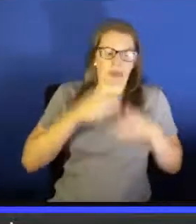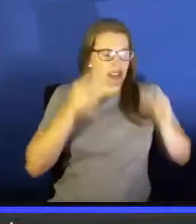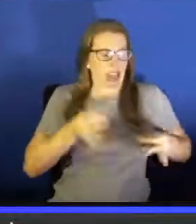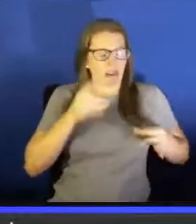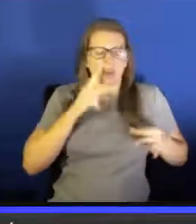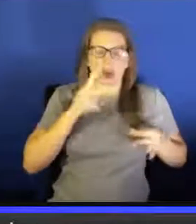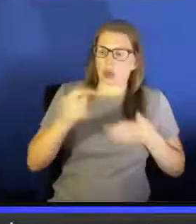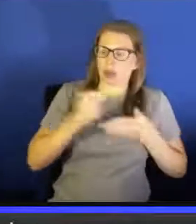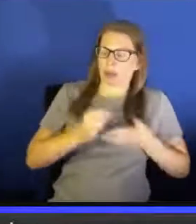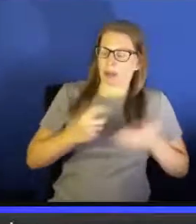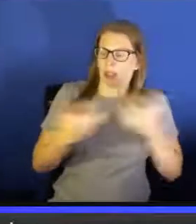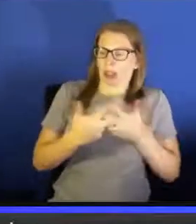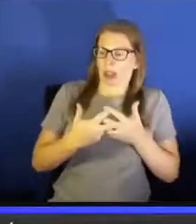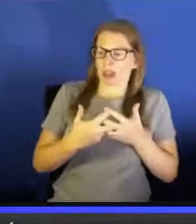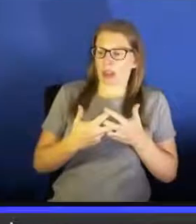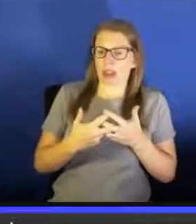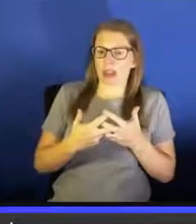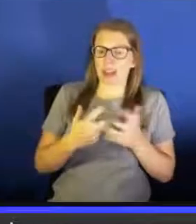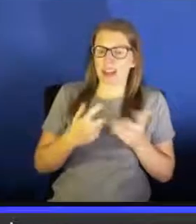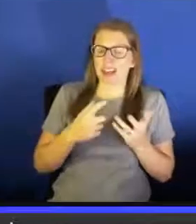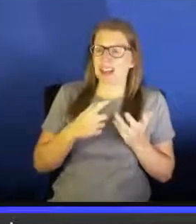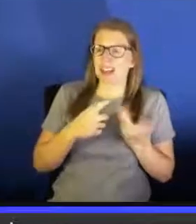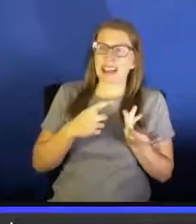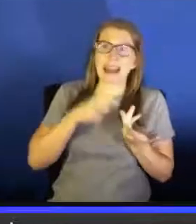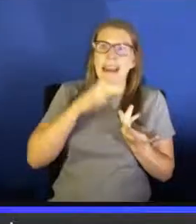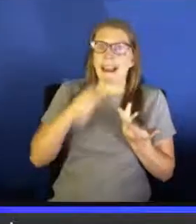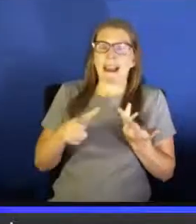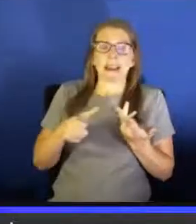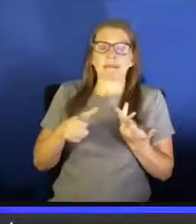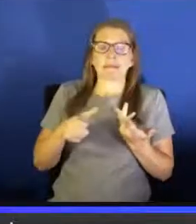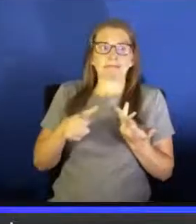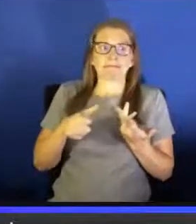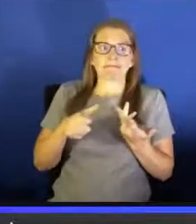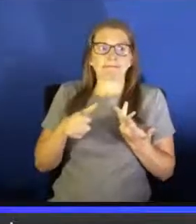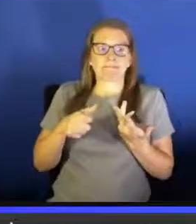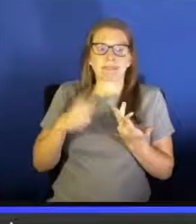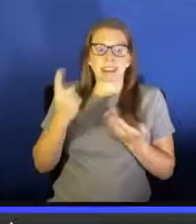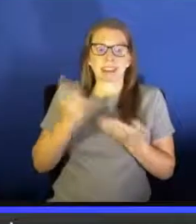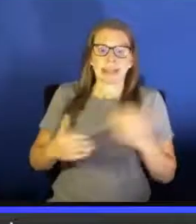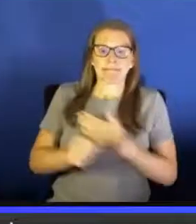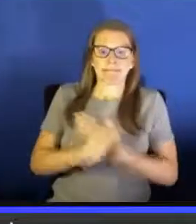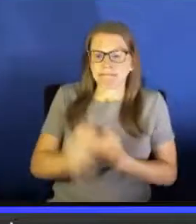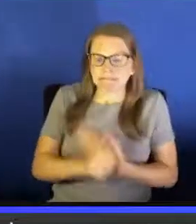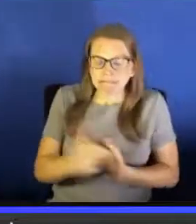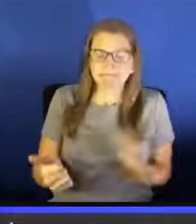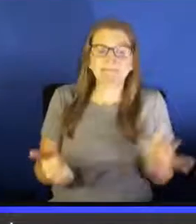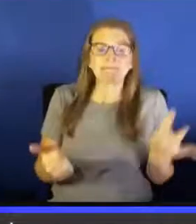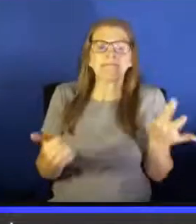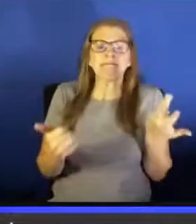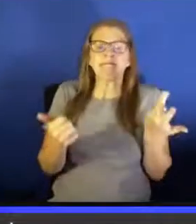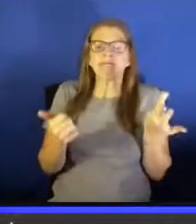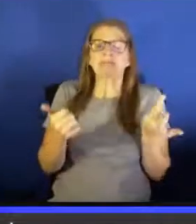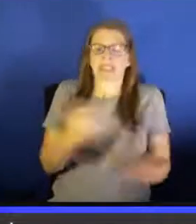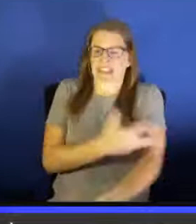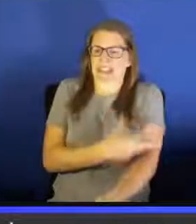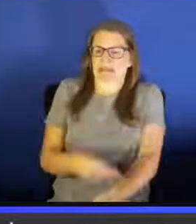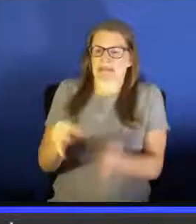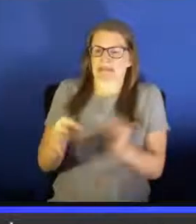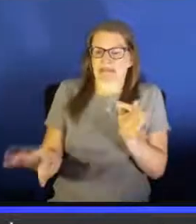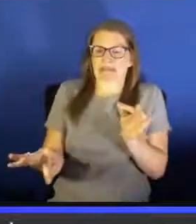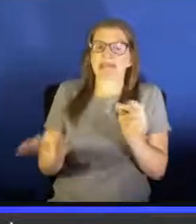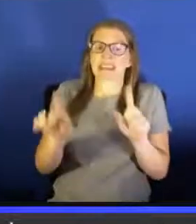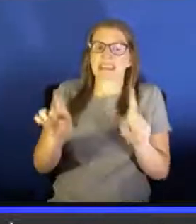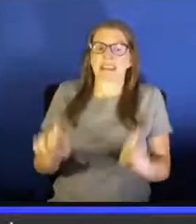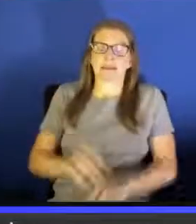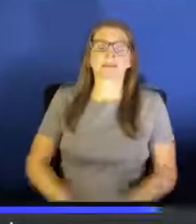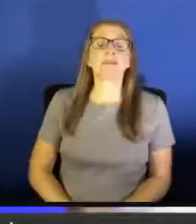invasive treatment. It's not an invasive test. And so I think there's a lot of misunderstanding, and people